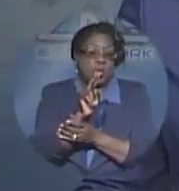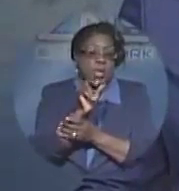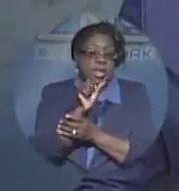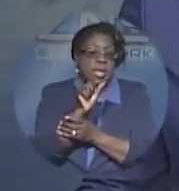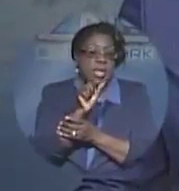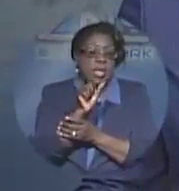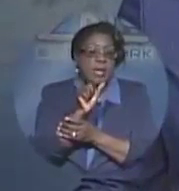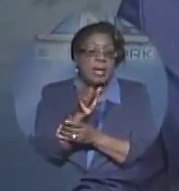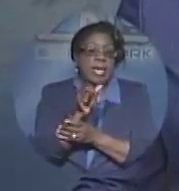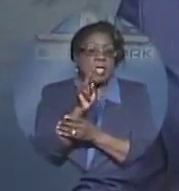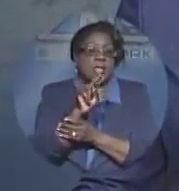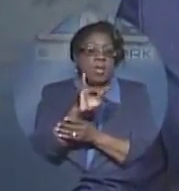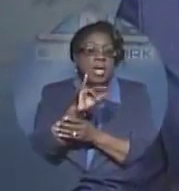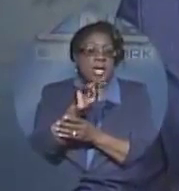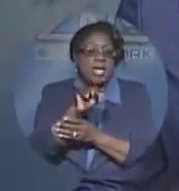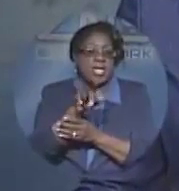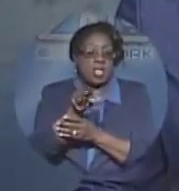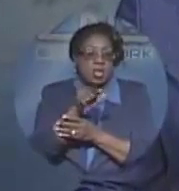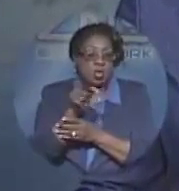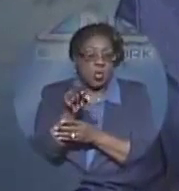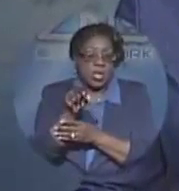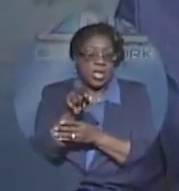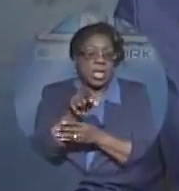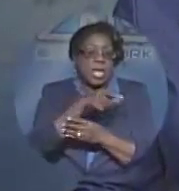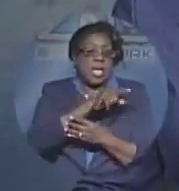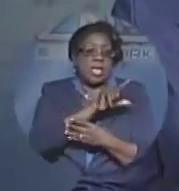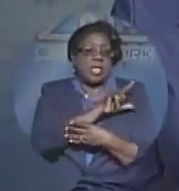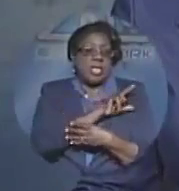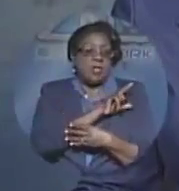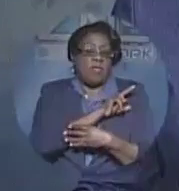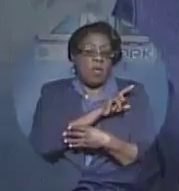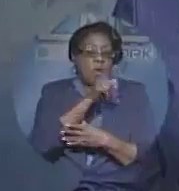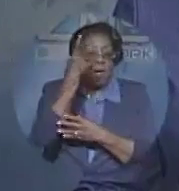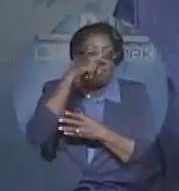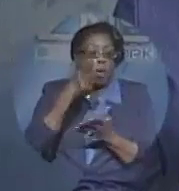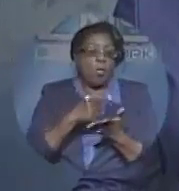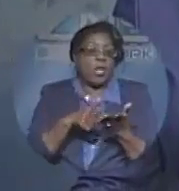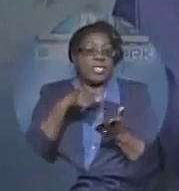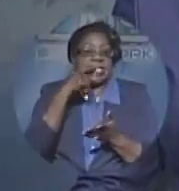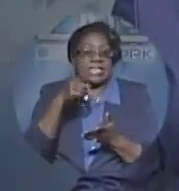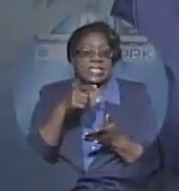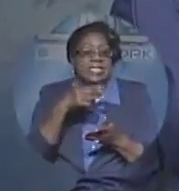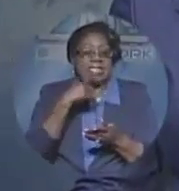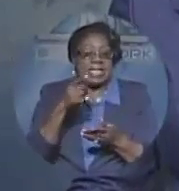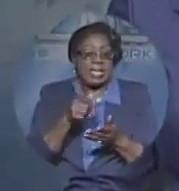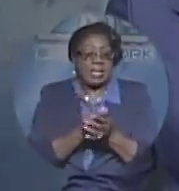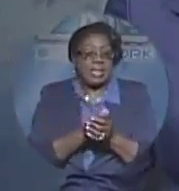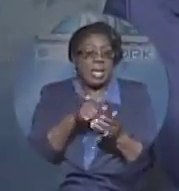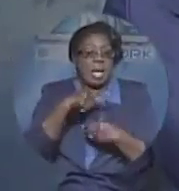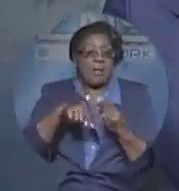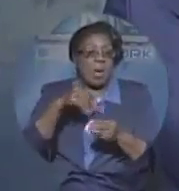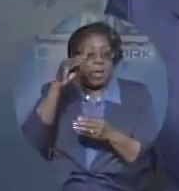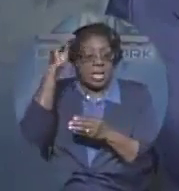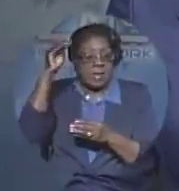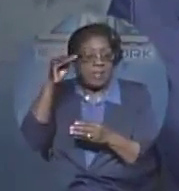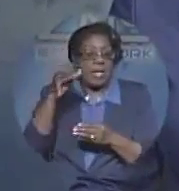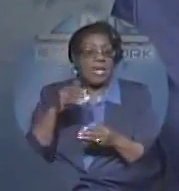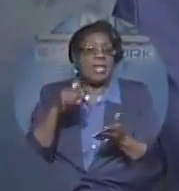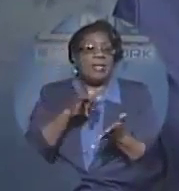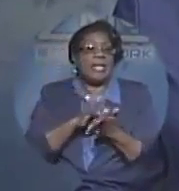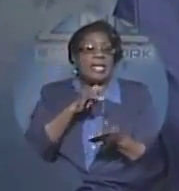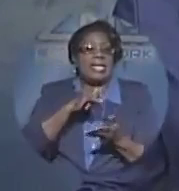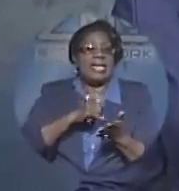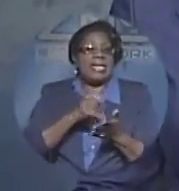a place as the Senate, it could be used to purvey useless, trashy, and untested hearsay information, allegedly from a